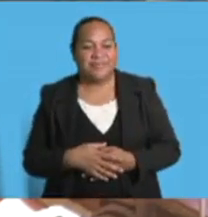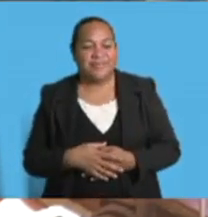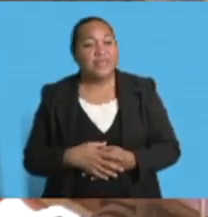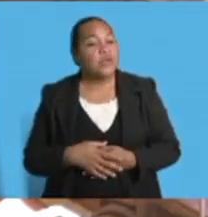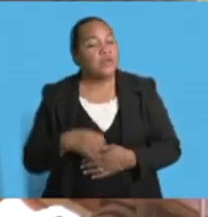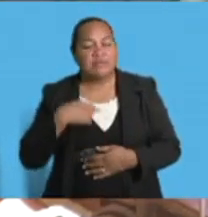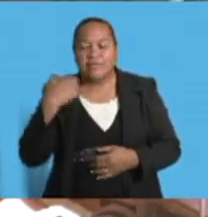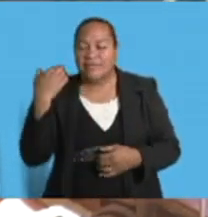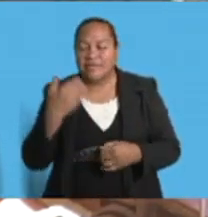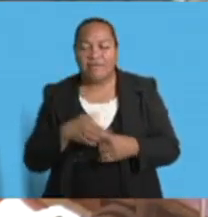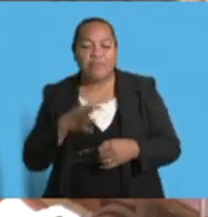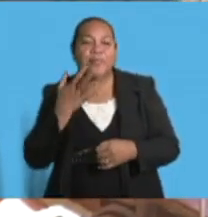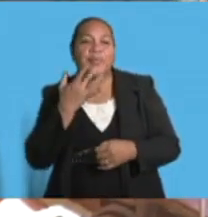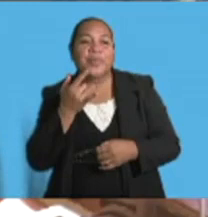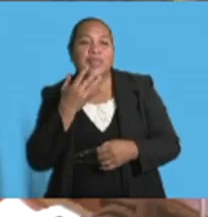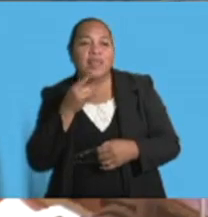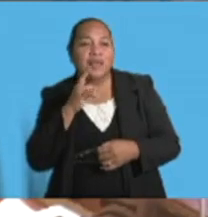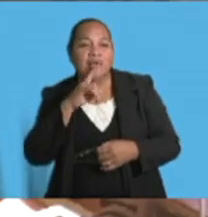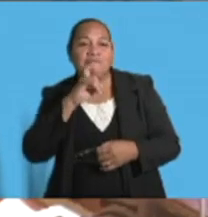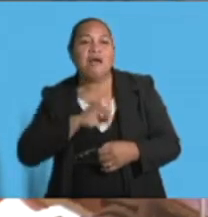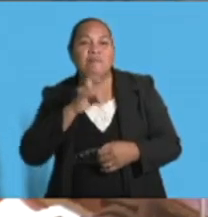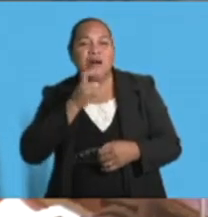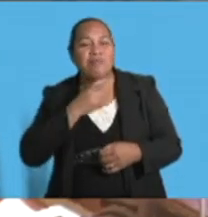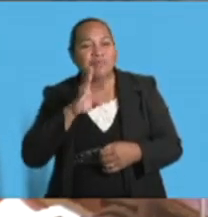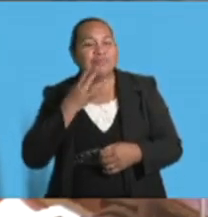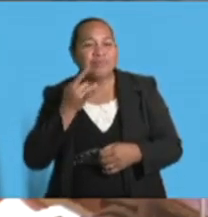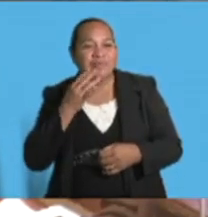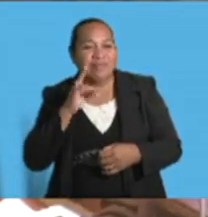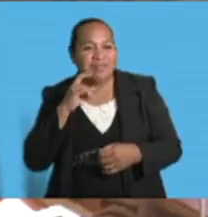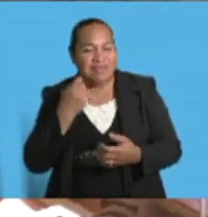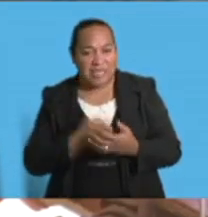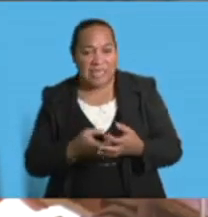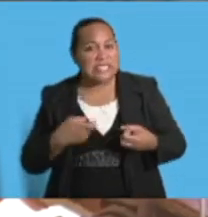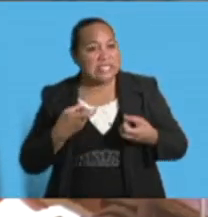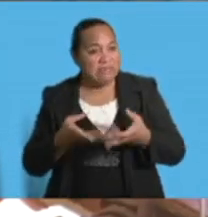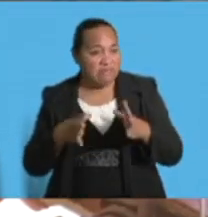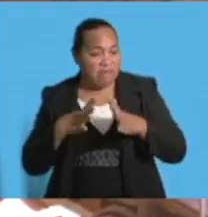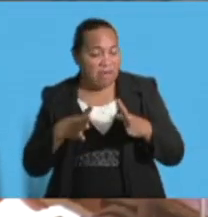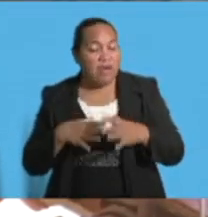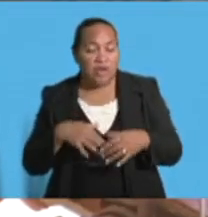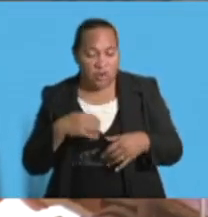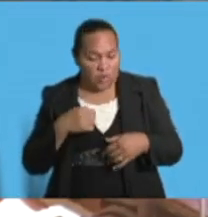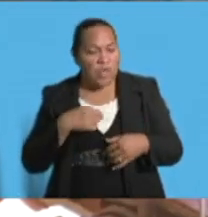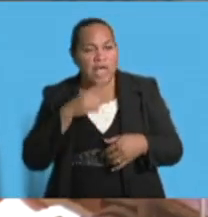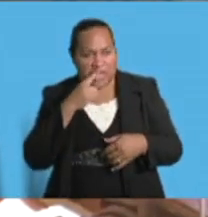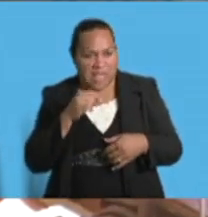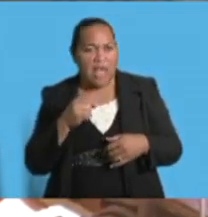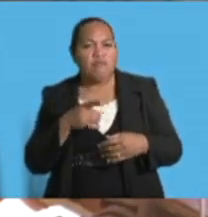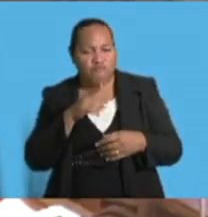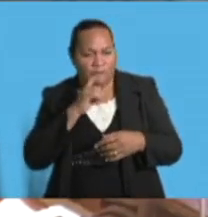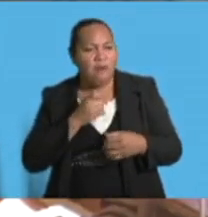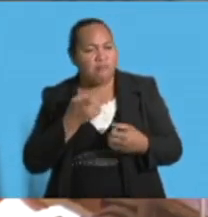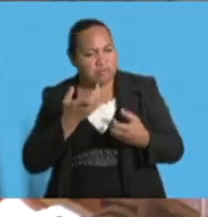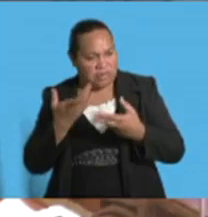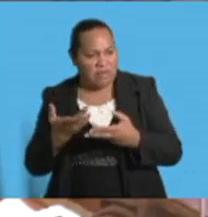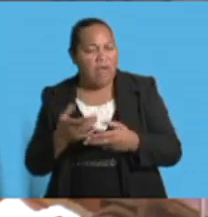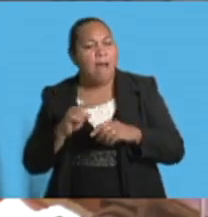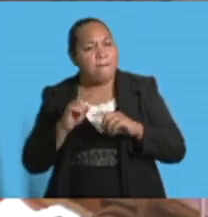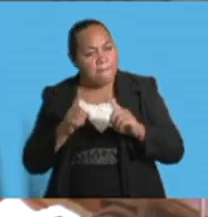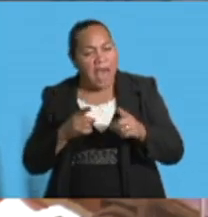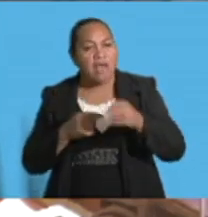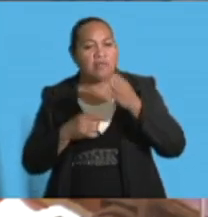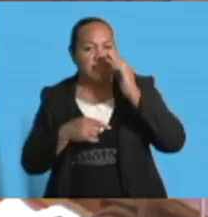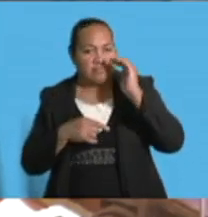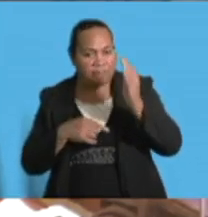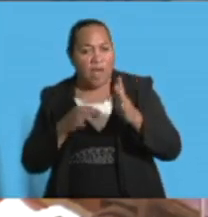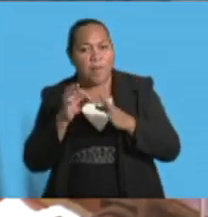We don't make false promises in making tails free. We can make big promises too, Madam Speaker, but Honorable PM stands on